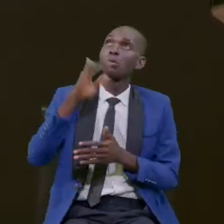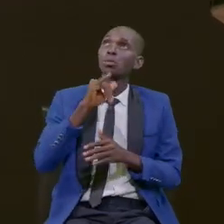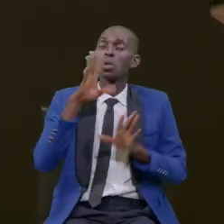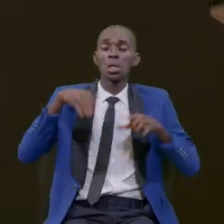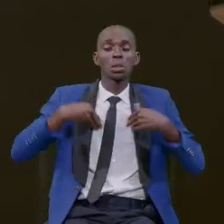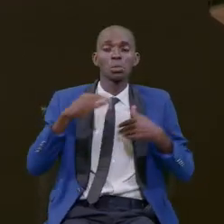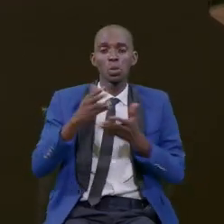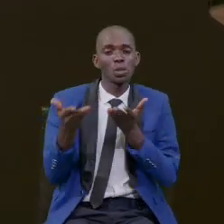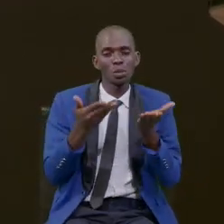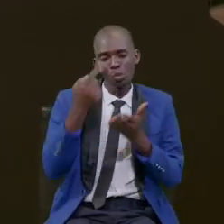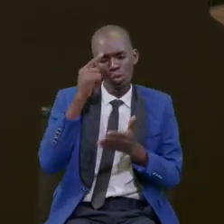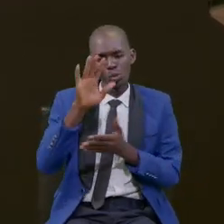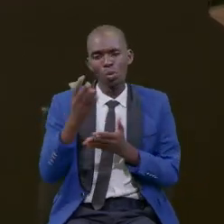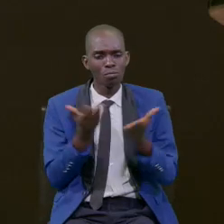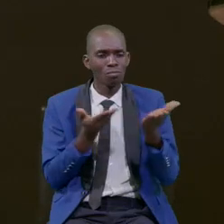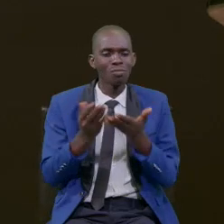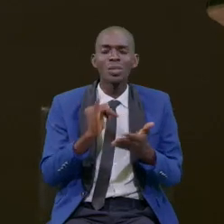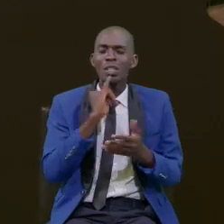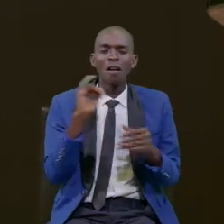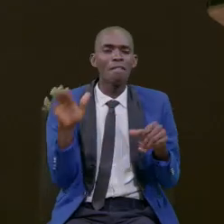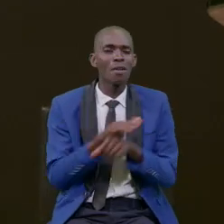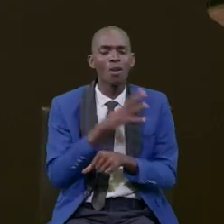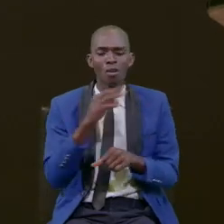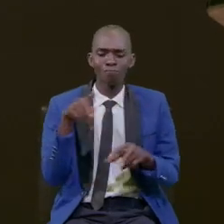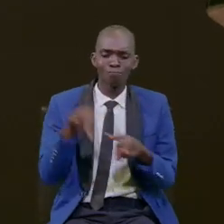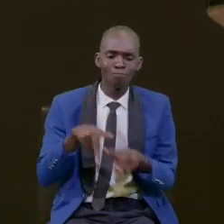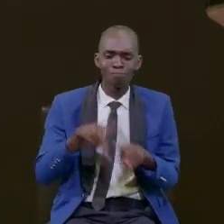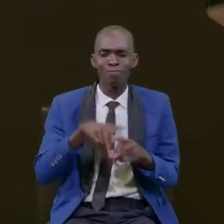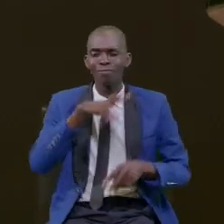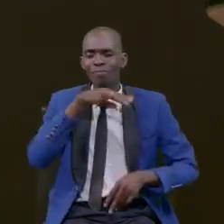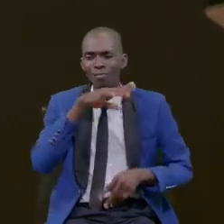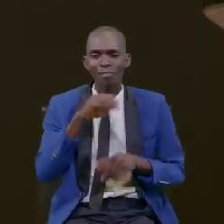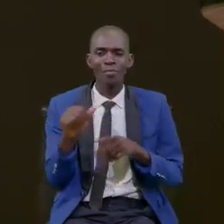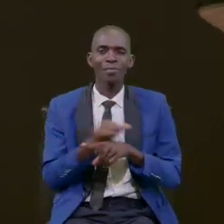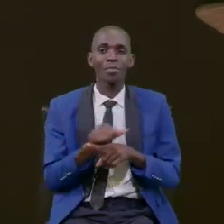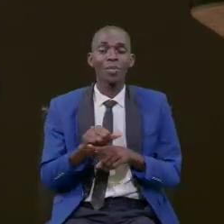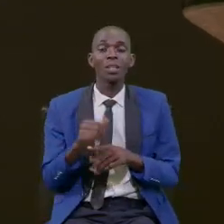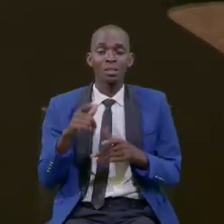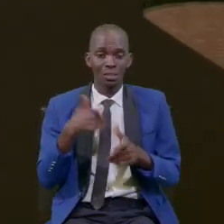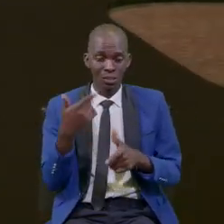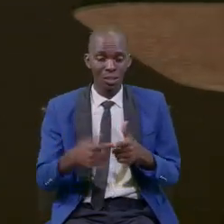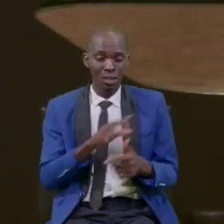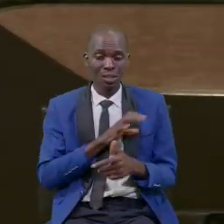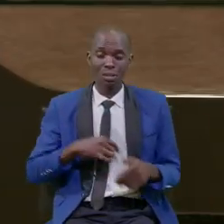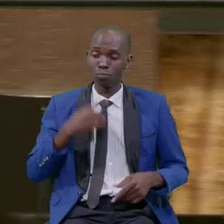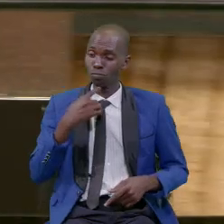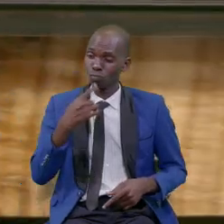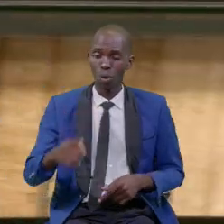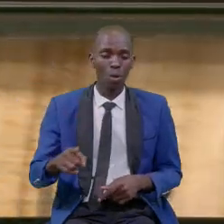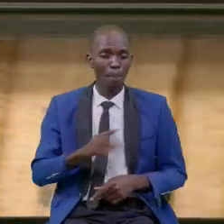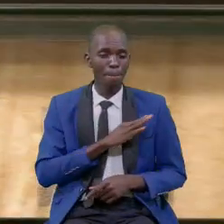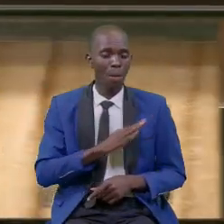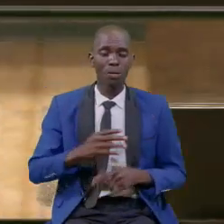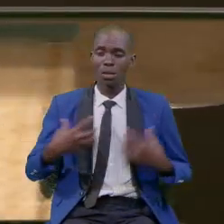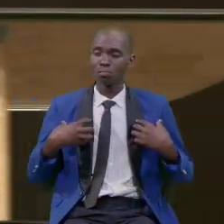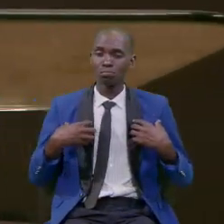because you're full of hypocrisy and extortion and corruption. The harlots then who repent, and